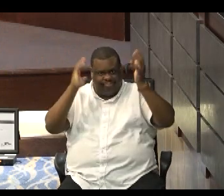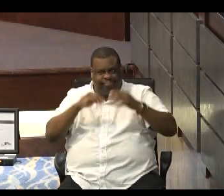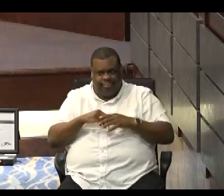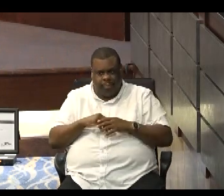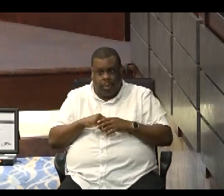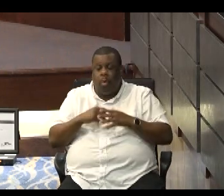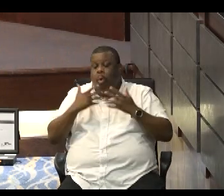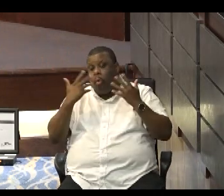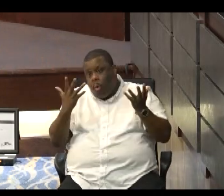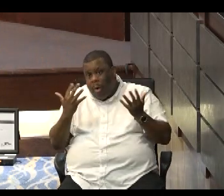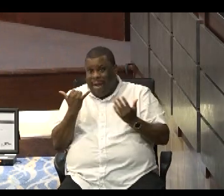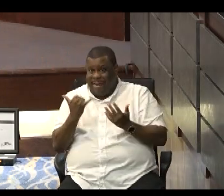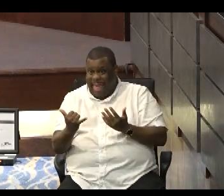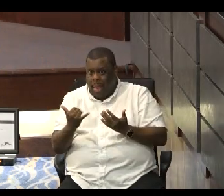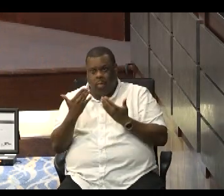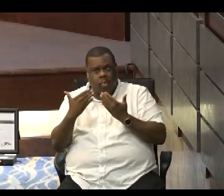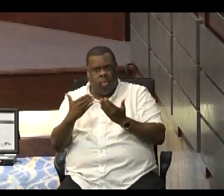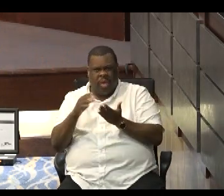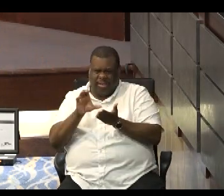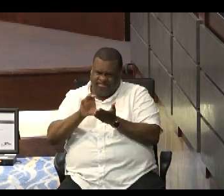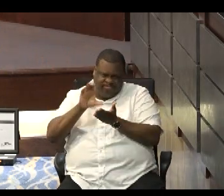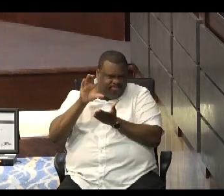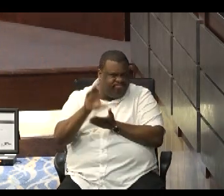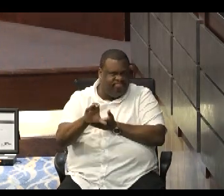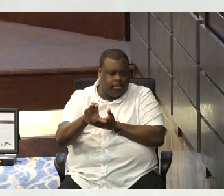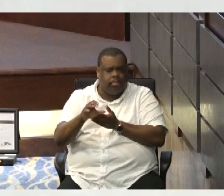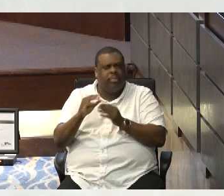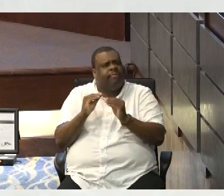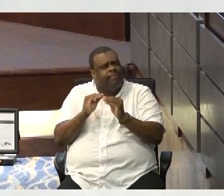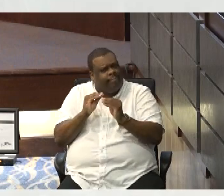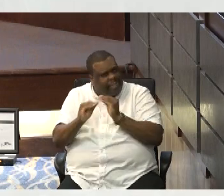our residents pay a lot less over time?